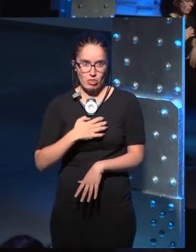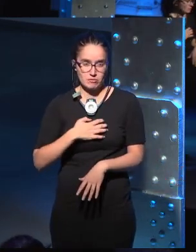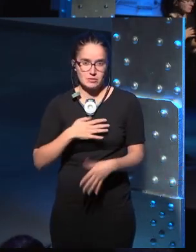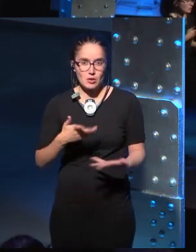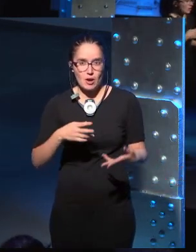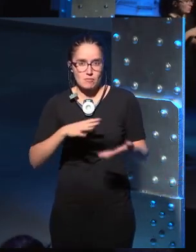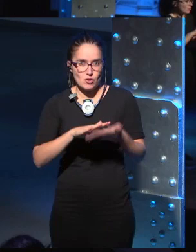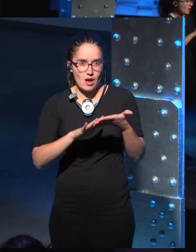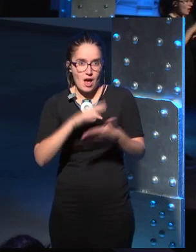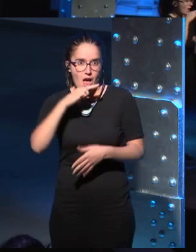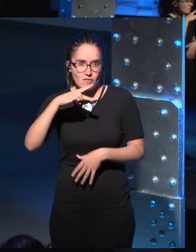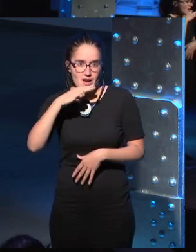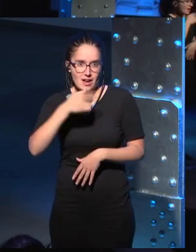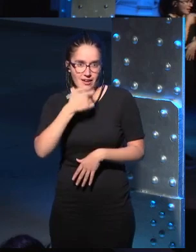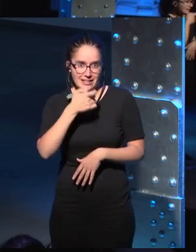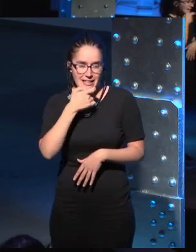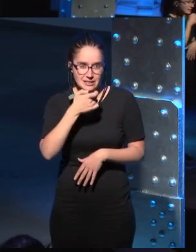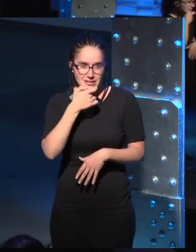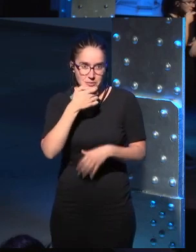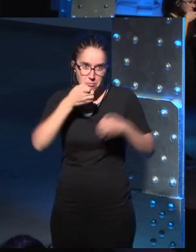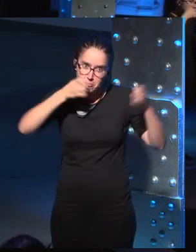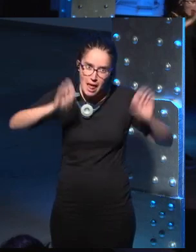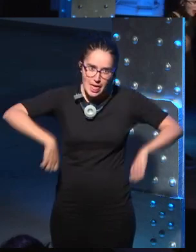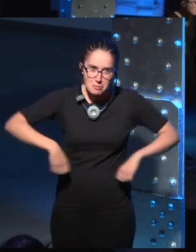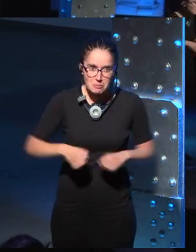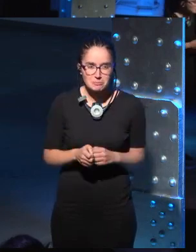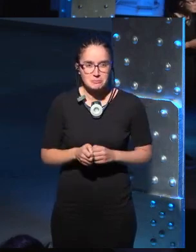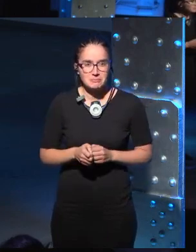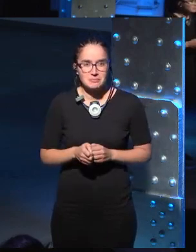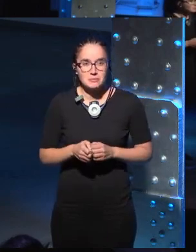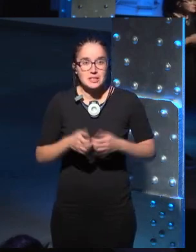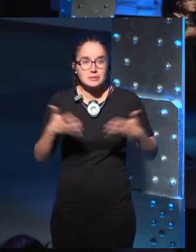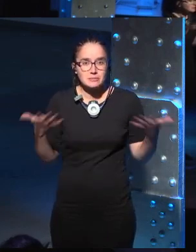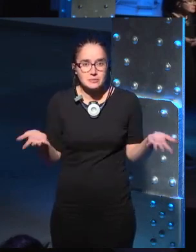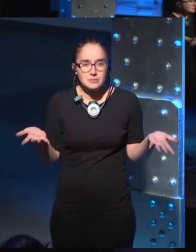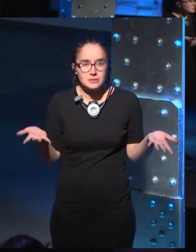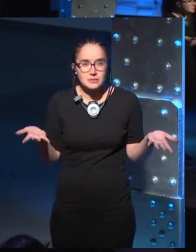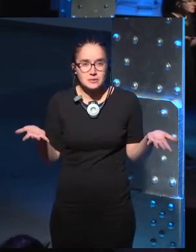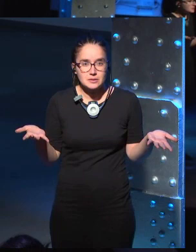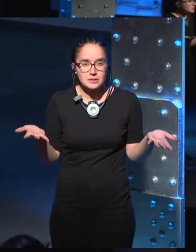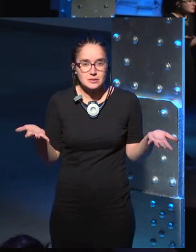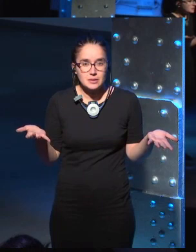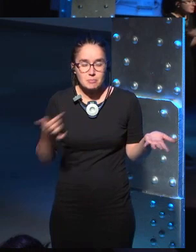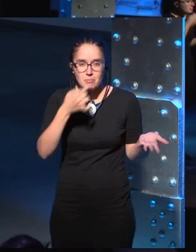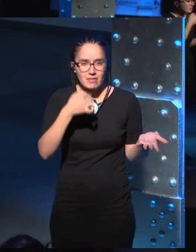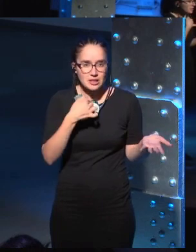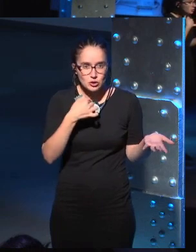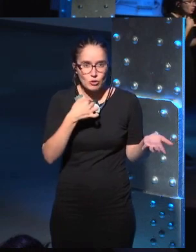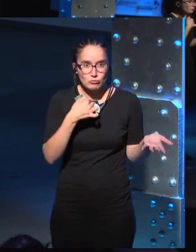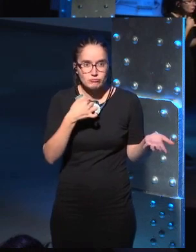Spanish. I'm going to speak in English, okay? I've been told that